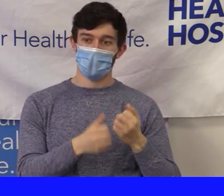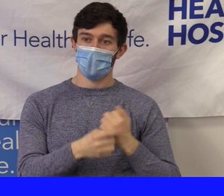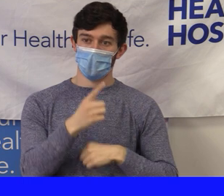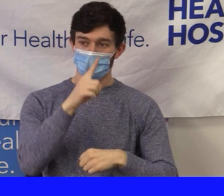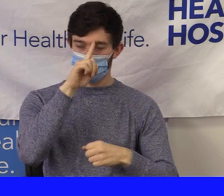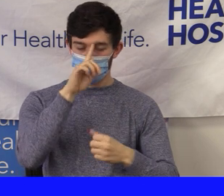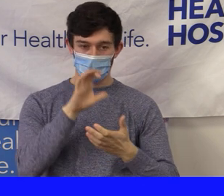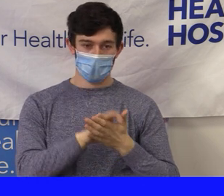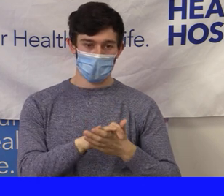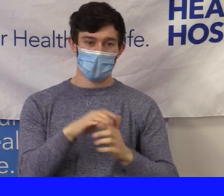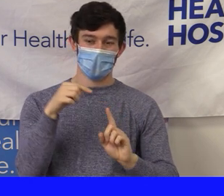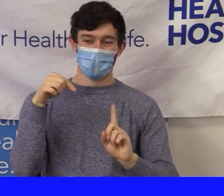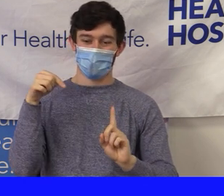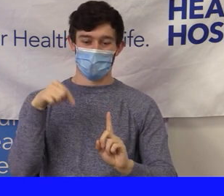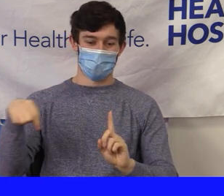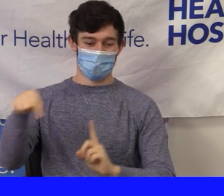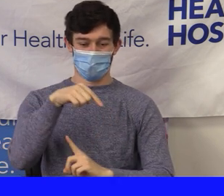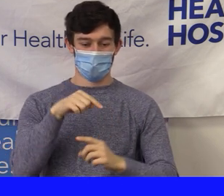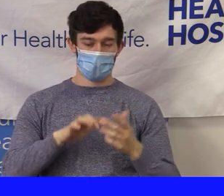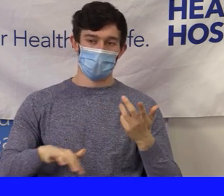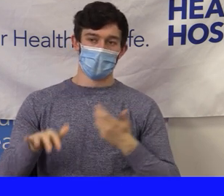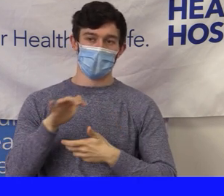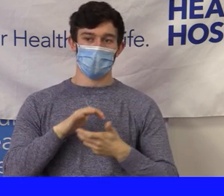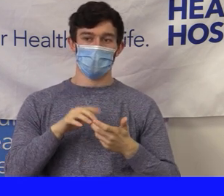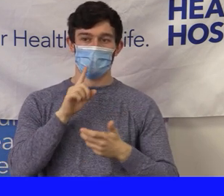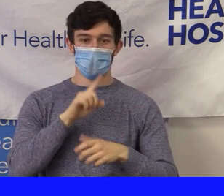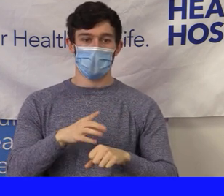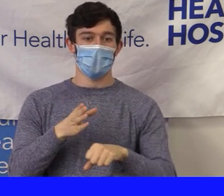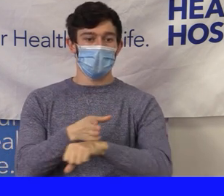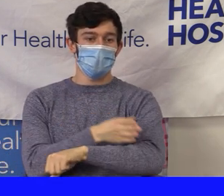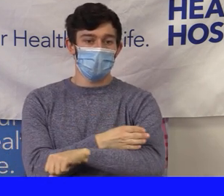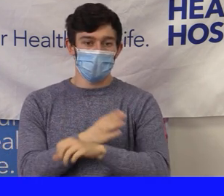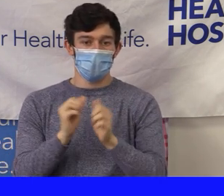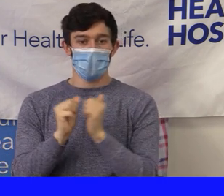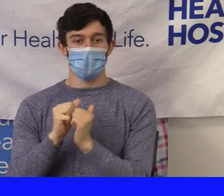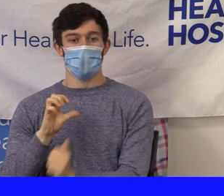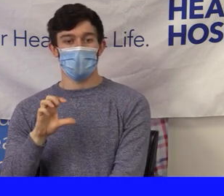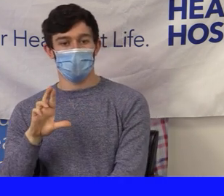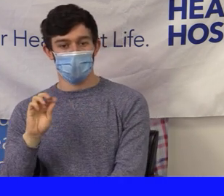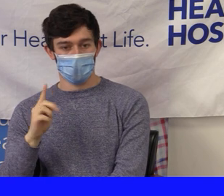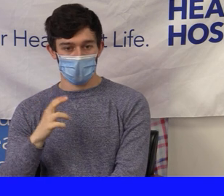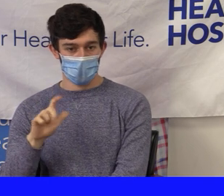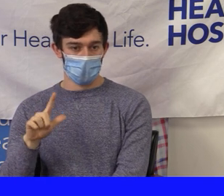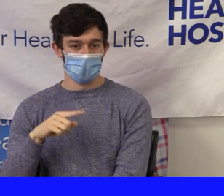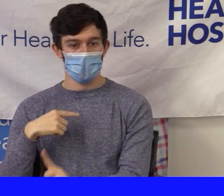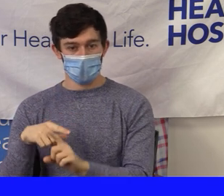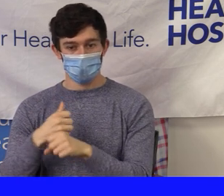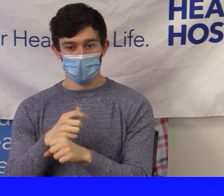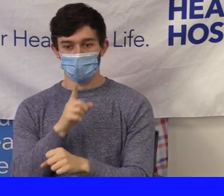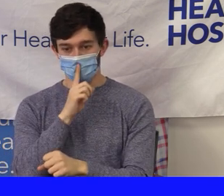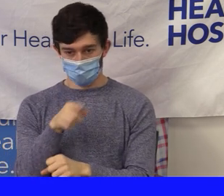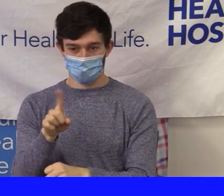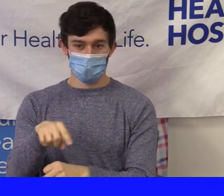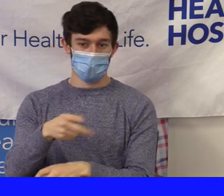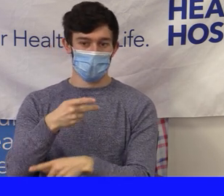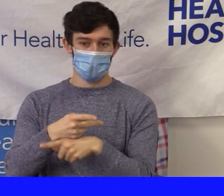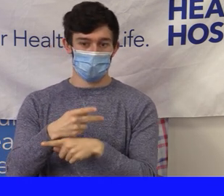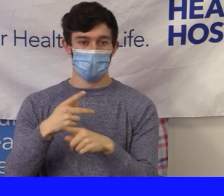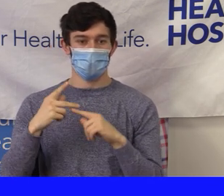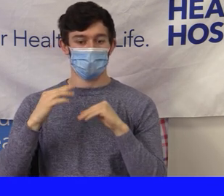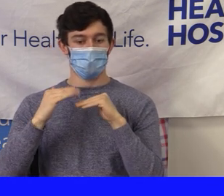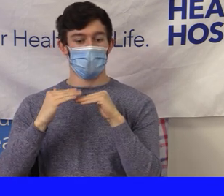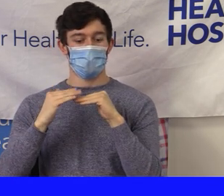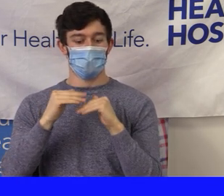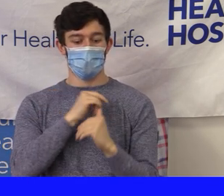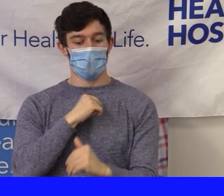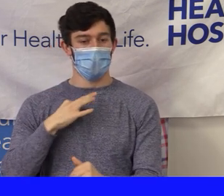that kind of this combination of enhancements with Crothall plus making sure they maintain the minimum staffing